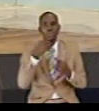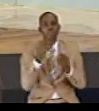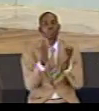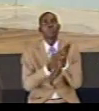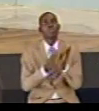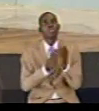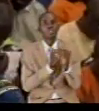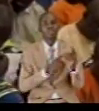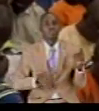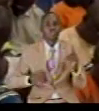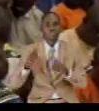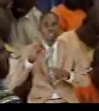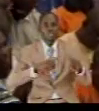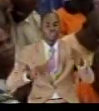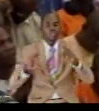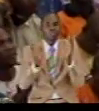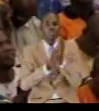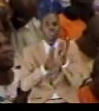Somebody shall praise the Lord.